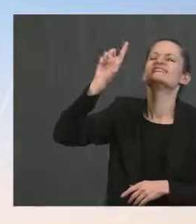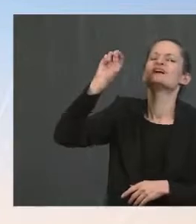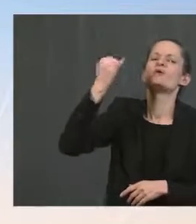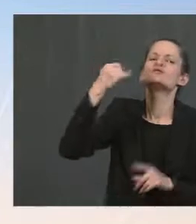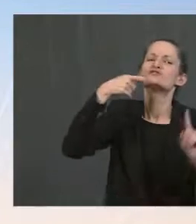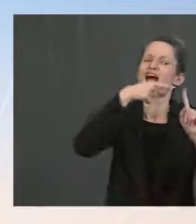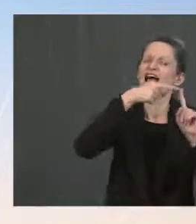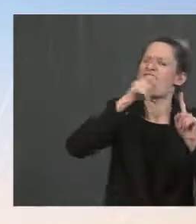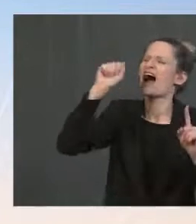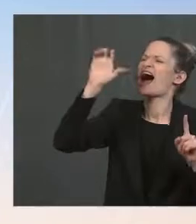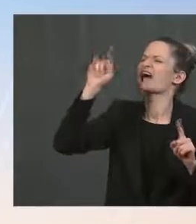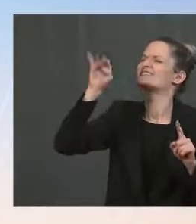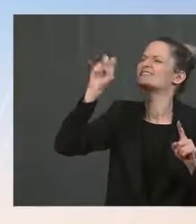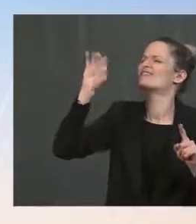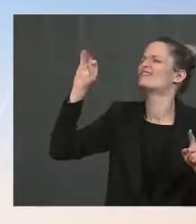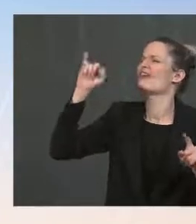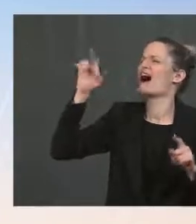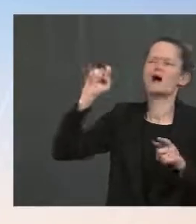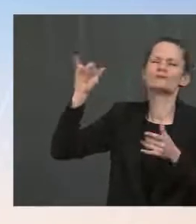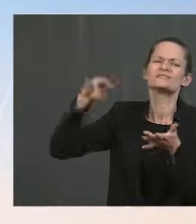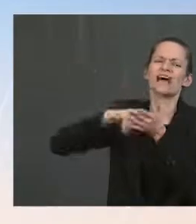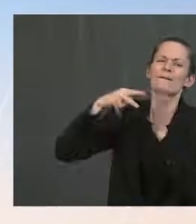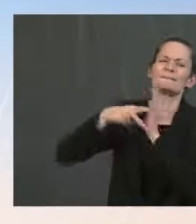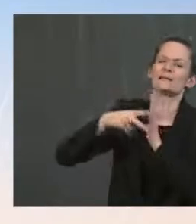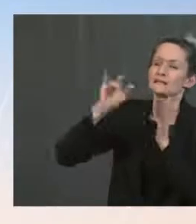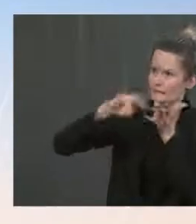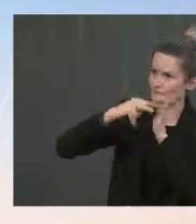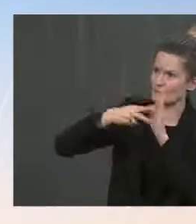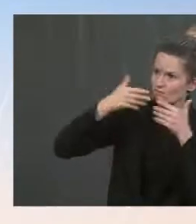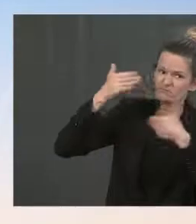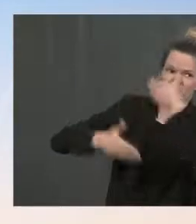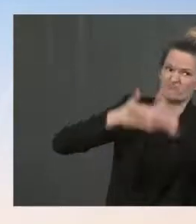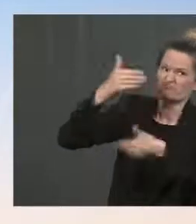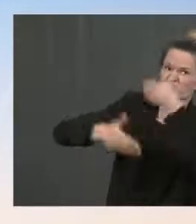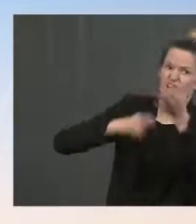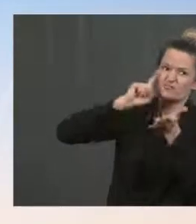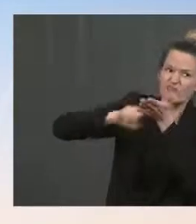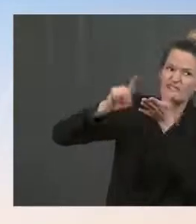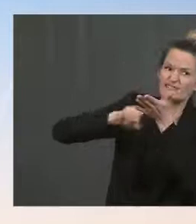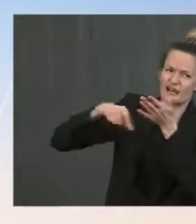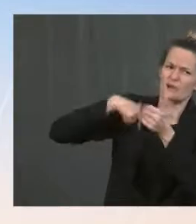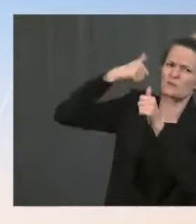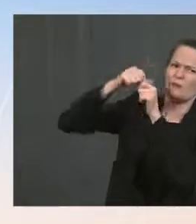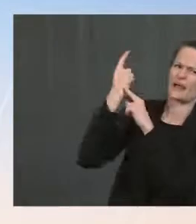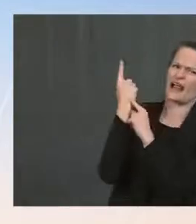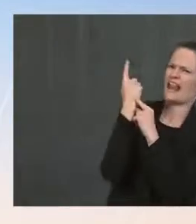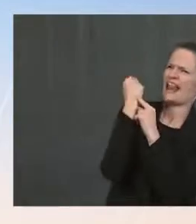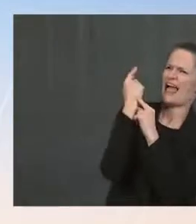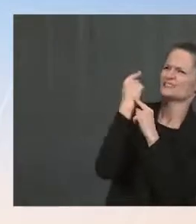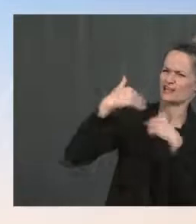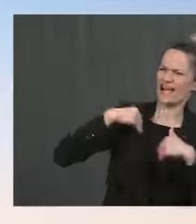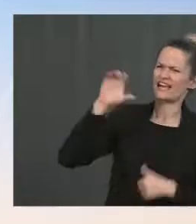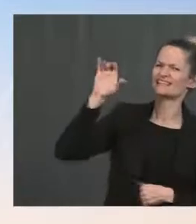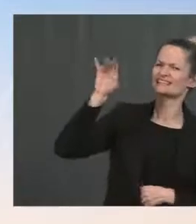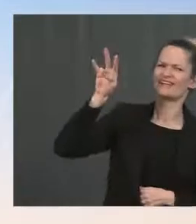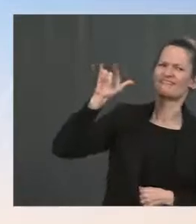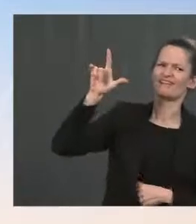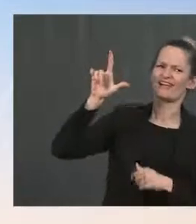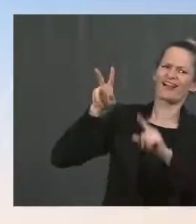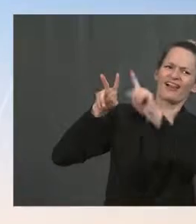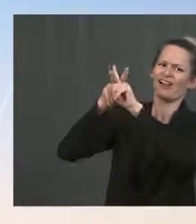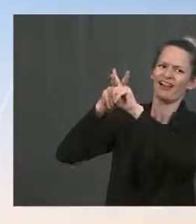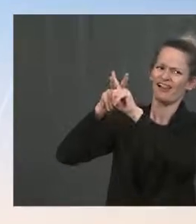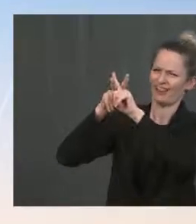poultry investigation, but a year ago there was a civil one launched aimed at beef. Is there one on pork, and are you adding